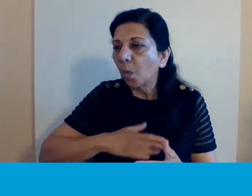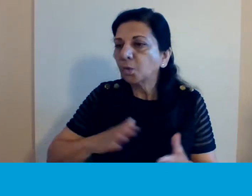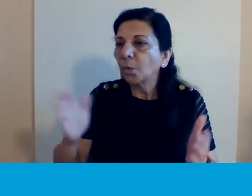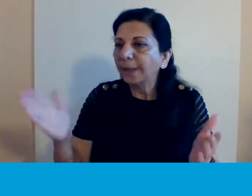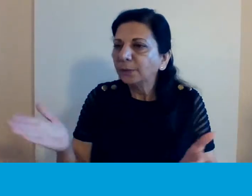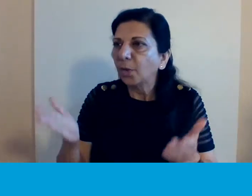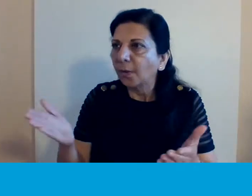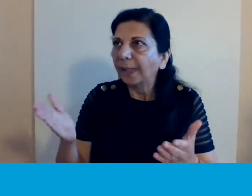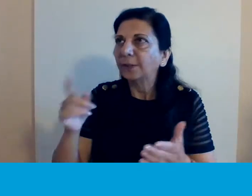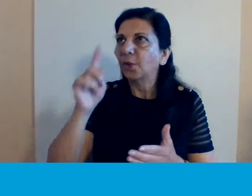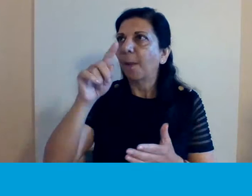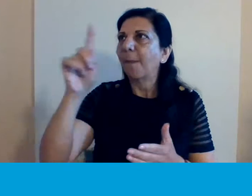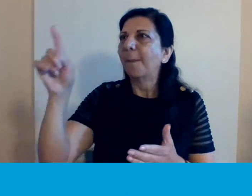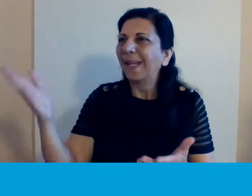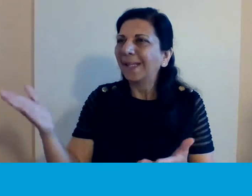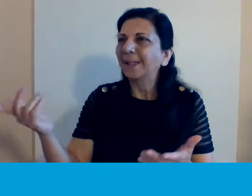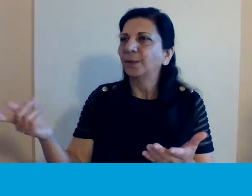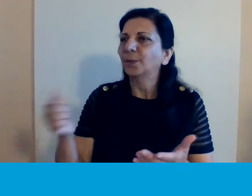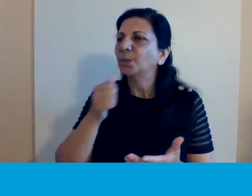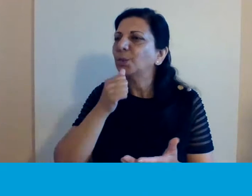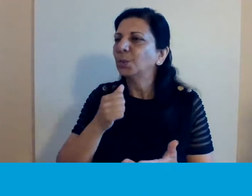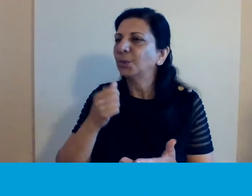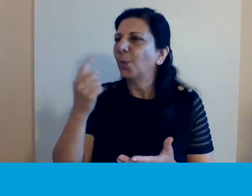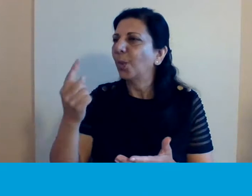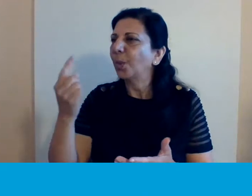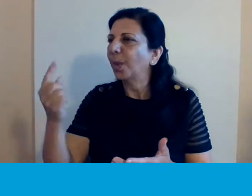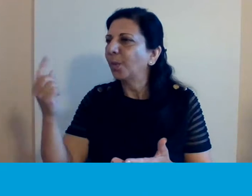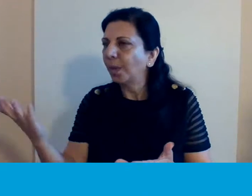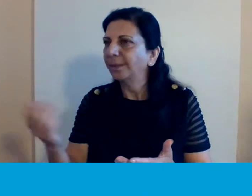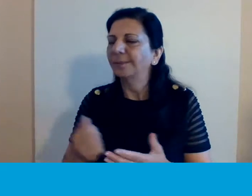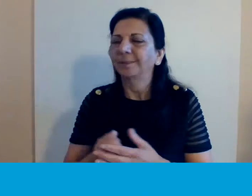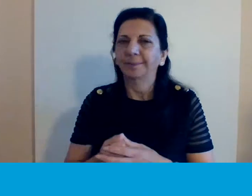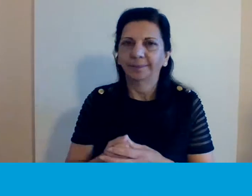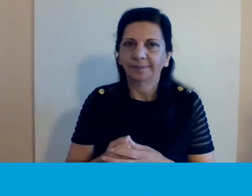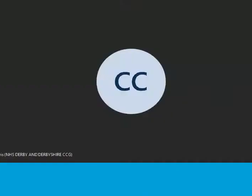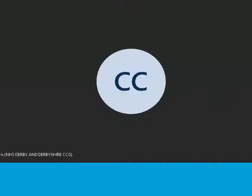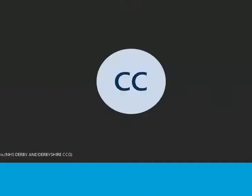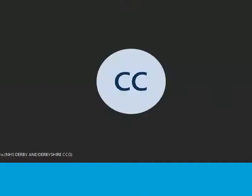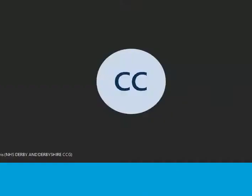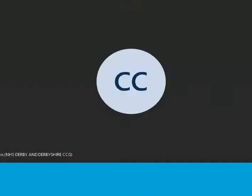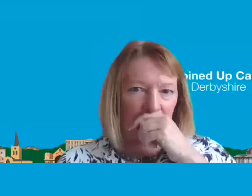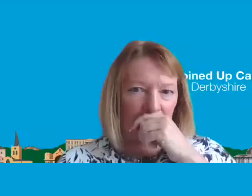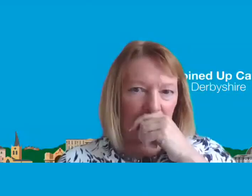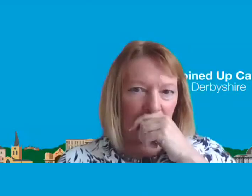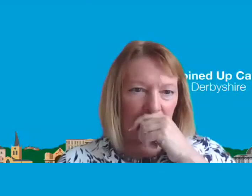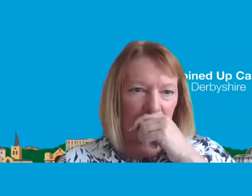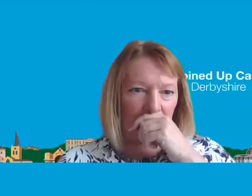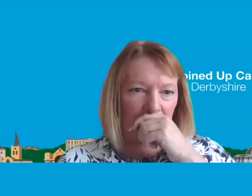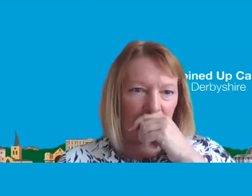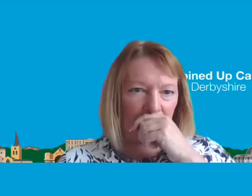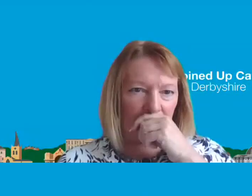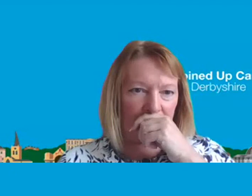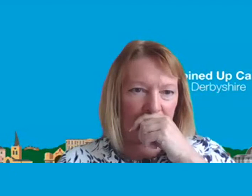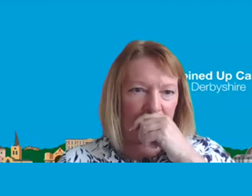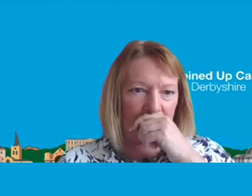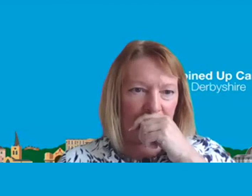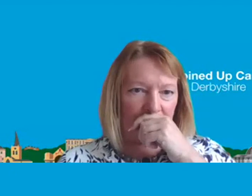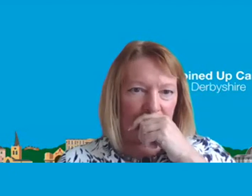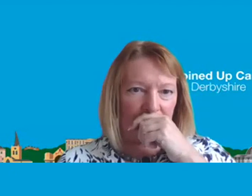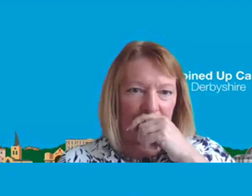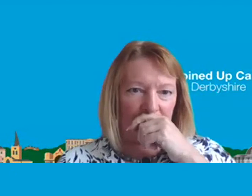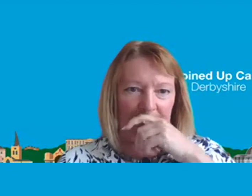So I'm hopeful over the coming months that we'll see a more appropriate use of A&E. But as